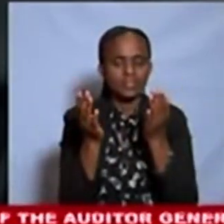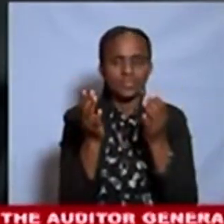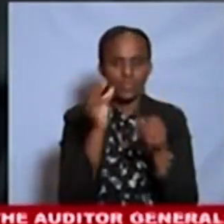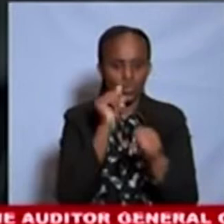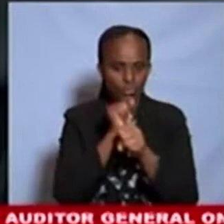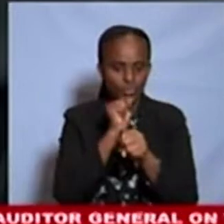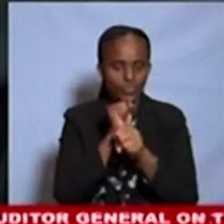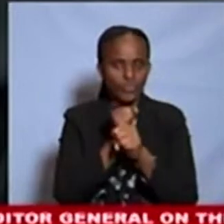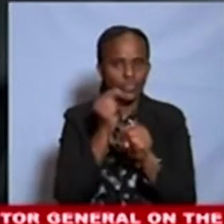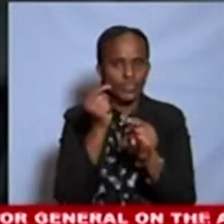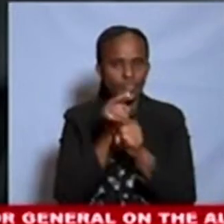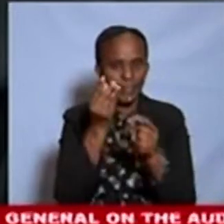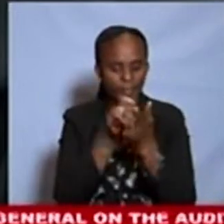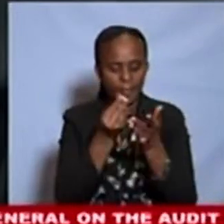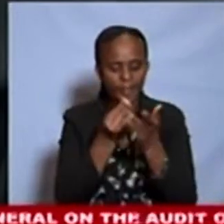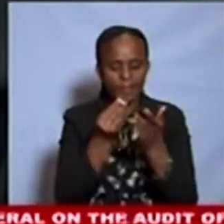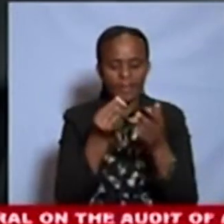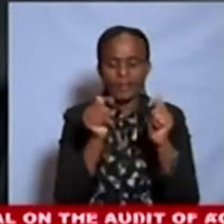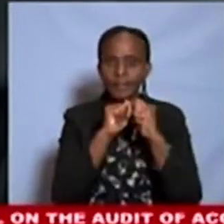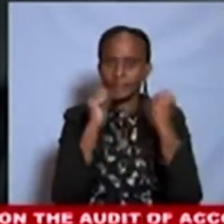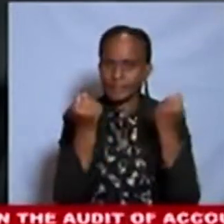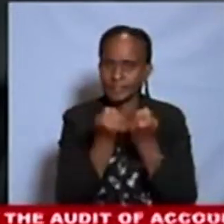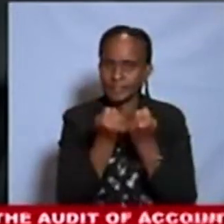enforcement by the Revenue Task Force and